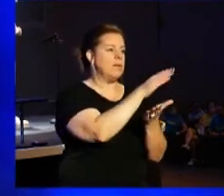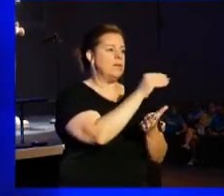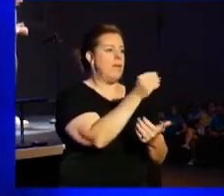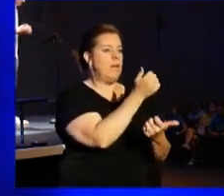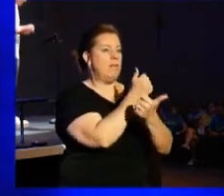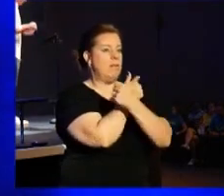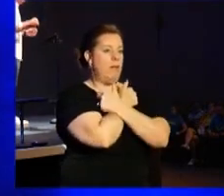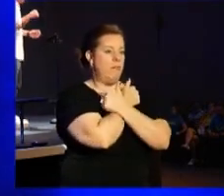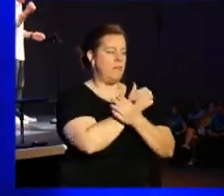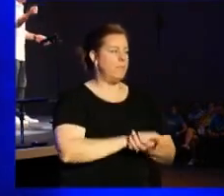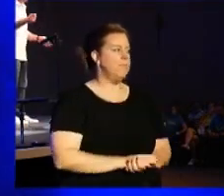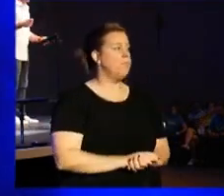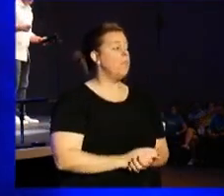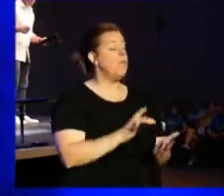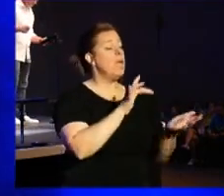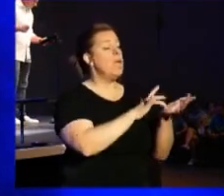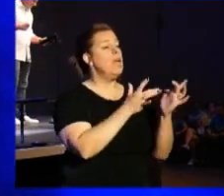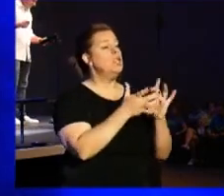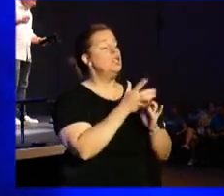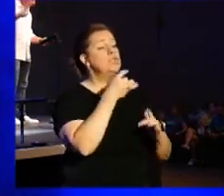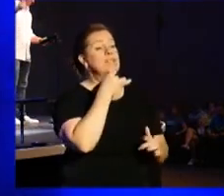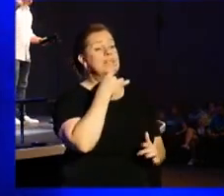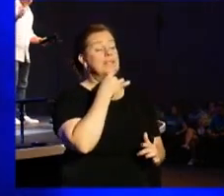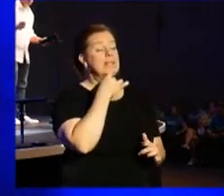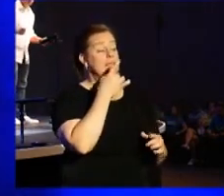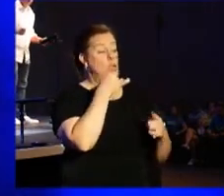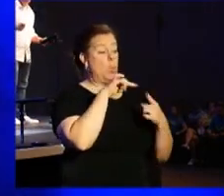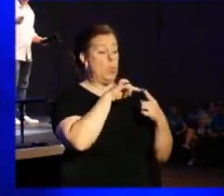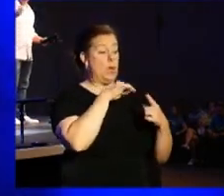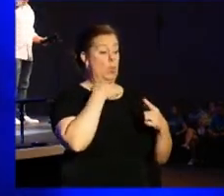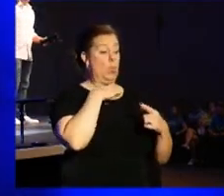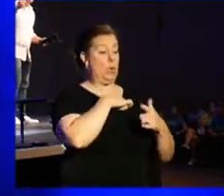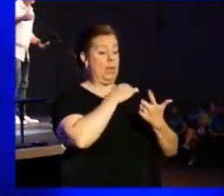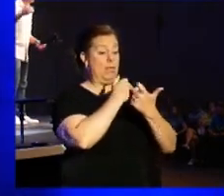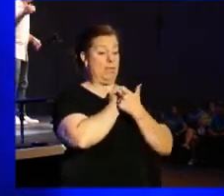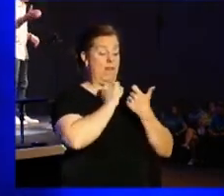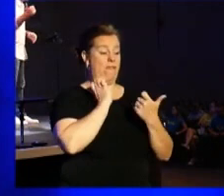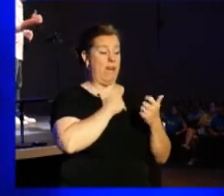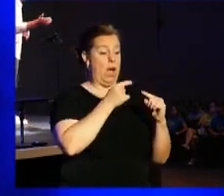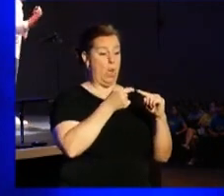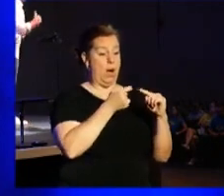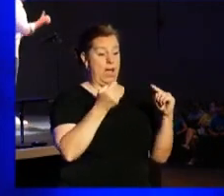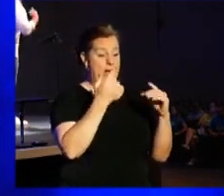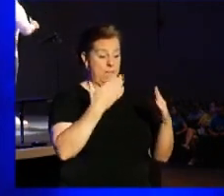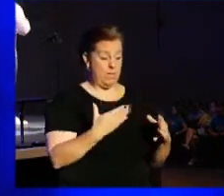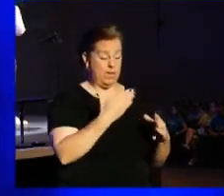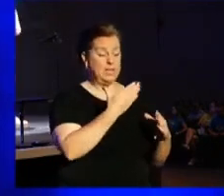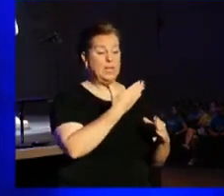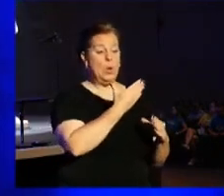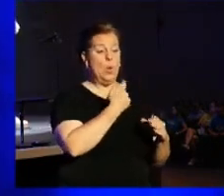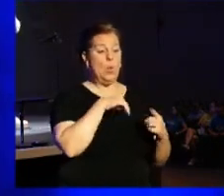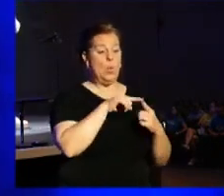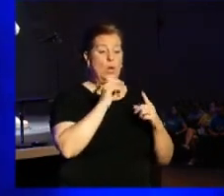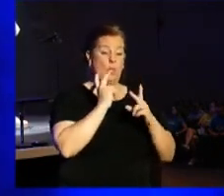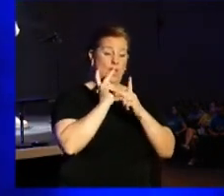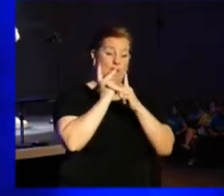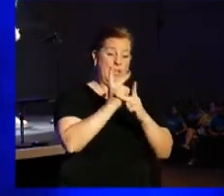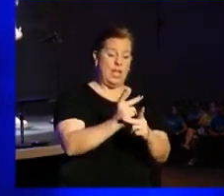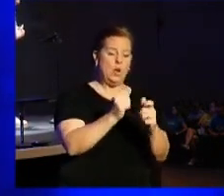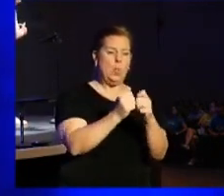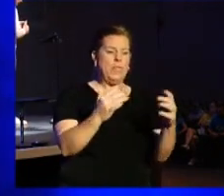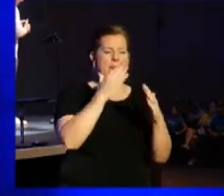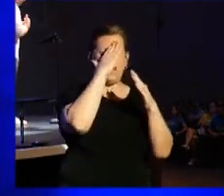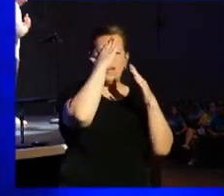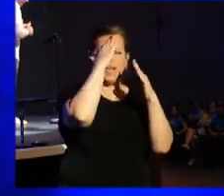Jesus says, when we love our enemies, when we do good, when we lend without expecting anything in return, that's